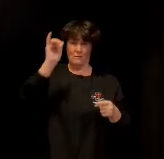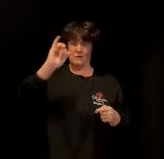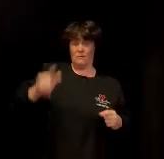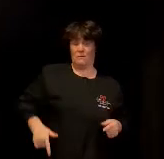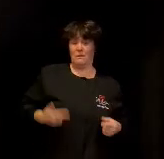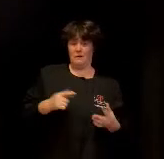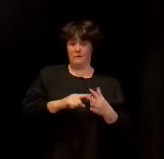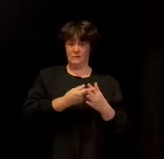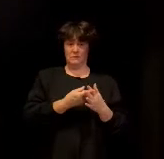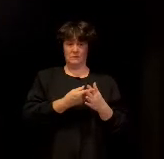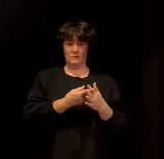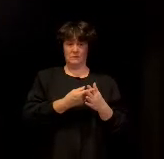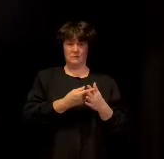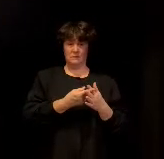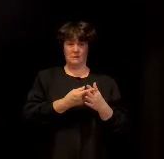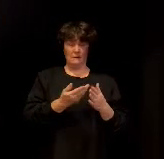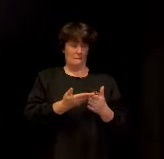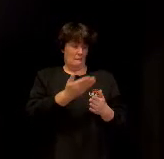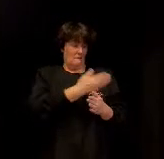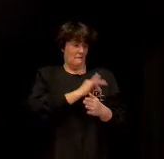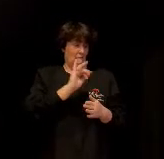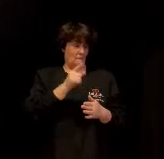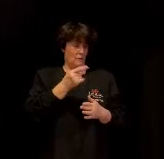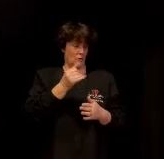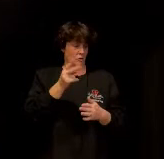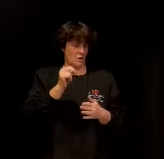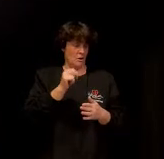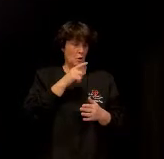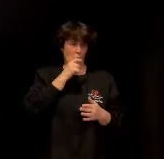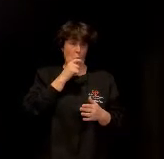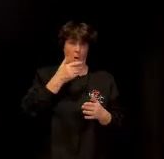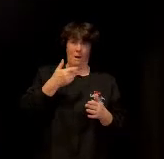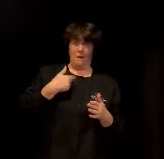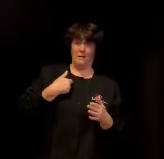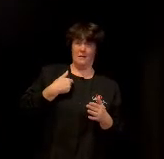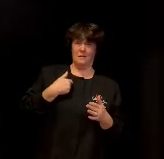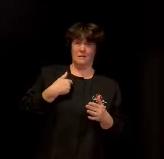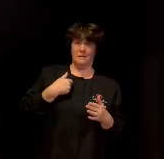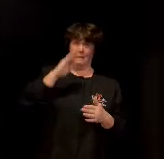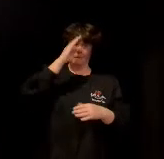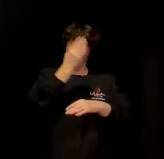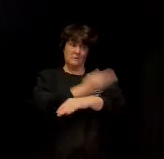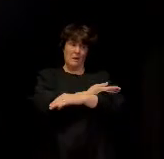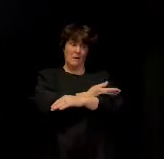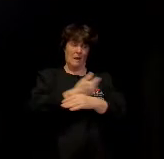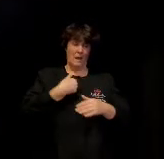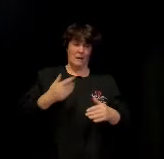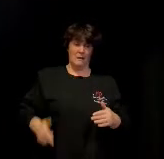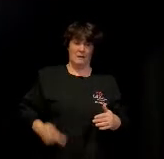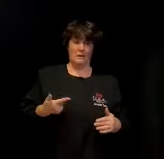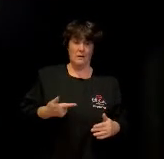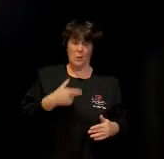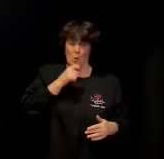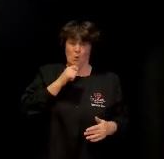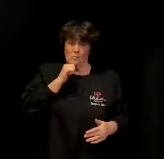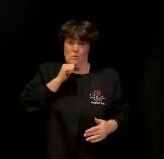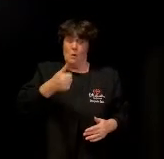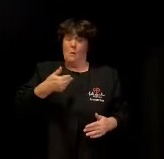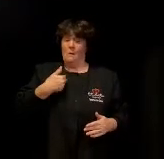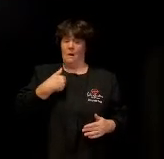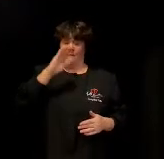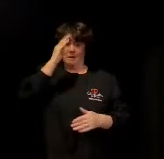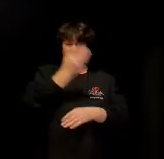Jesus, over in 1 John, he that hath the Son has life. He that hath not the Son does not have